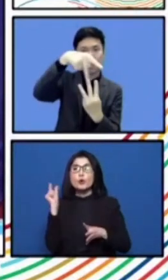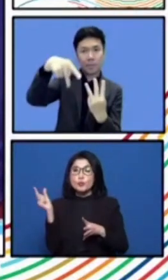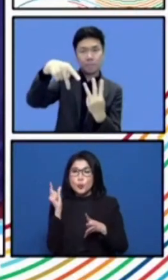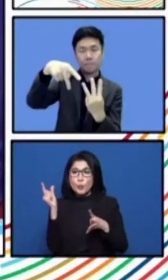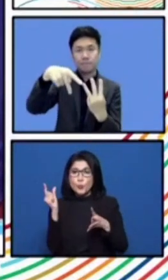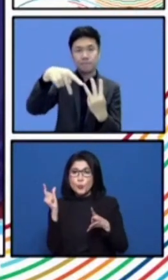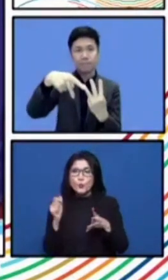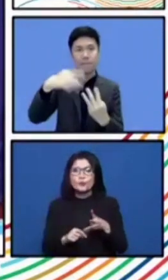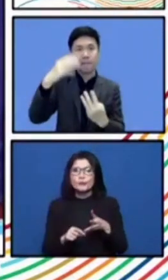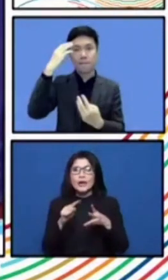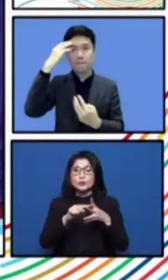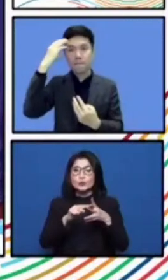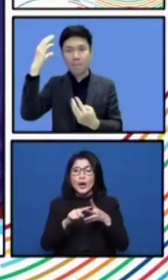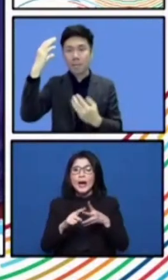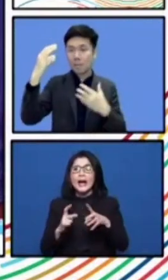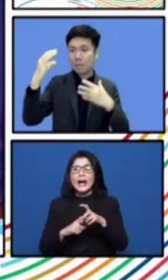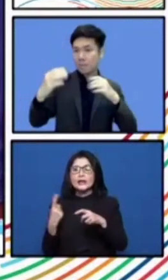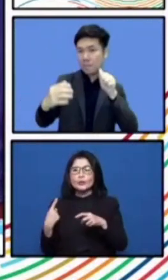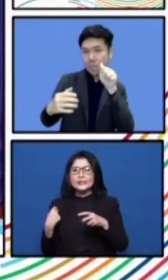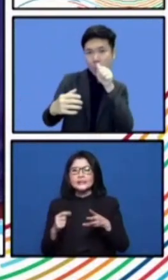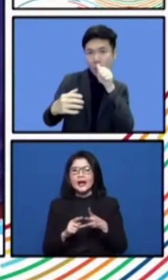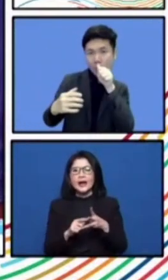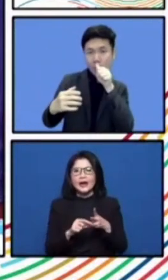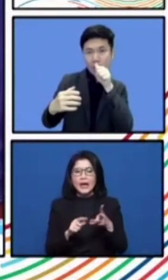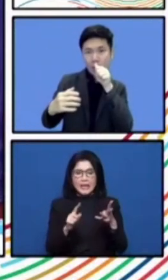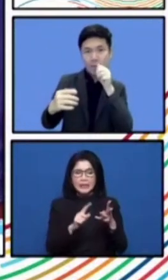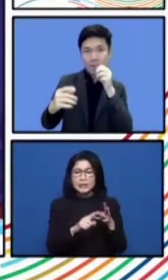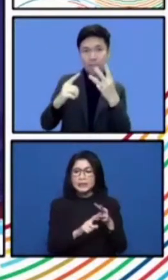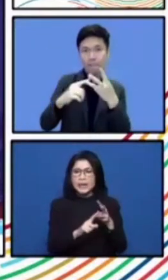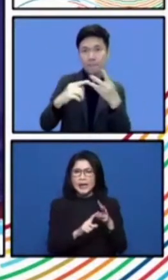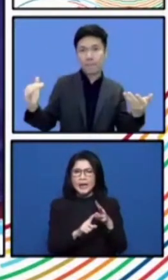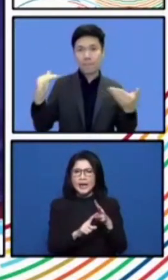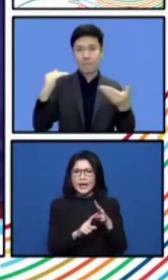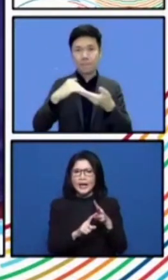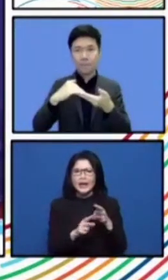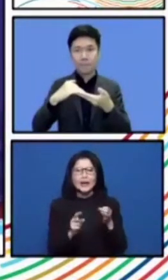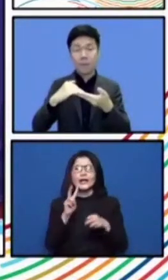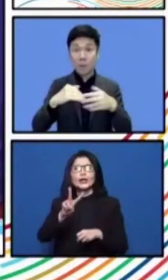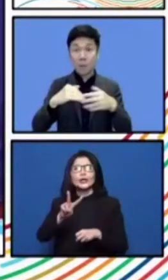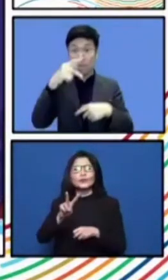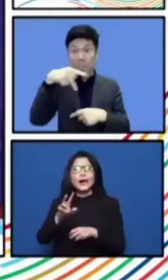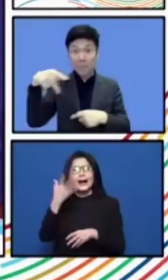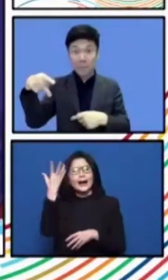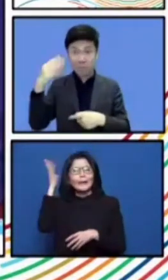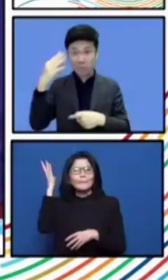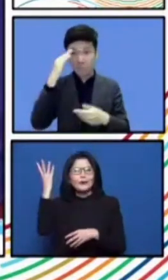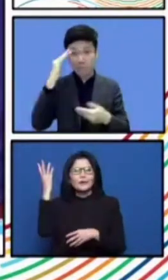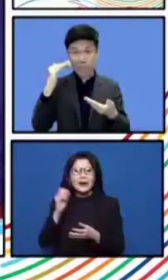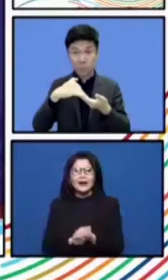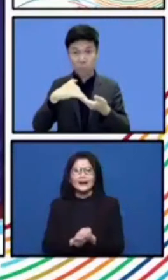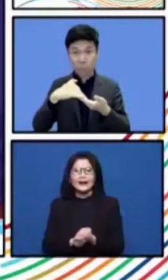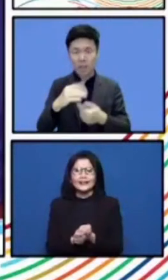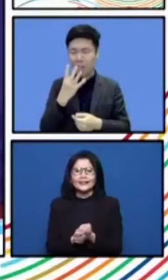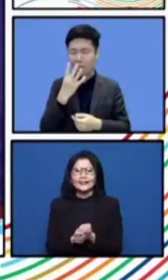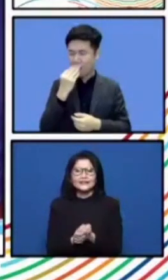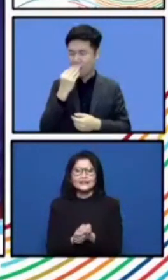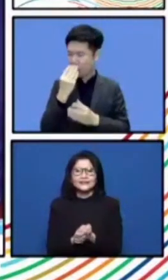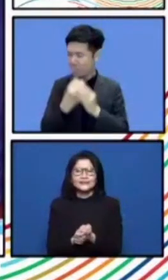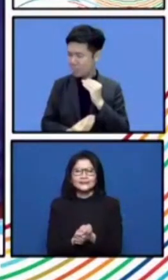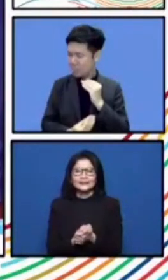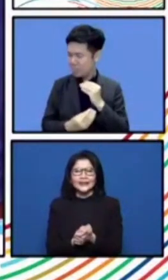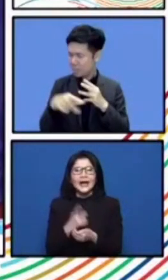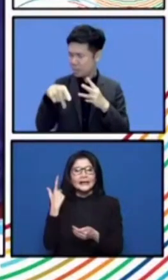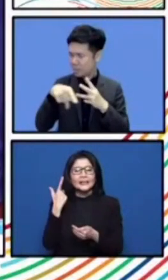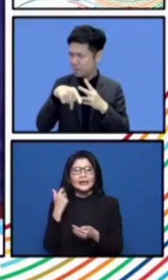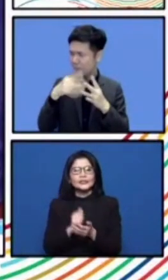the public private and uh I forgot yeah and the the partnership